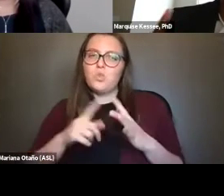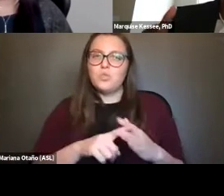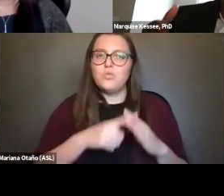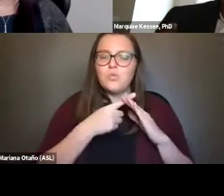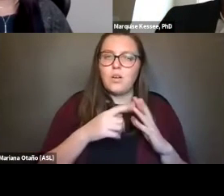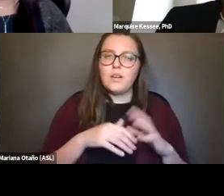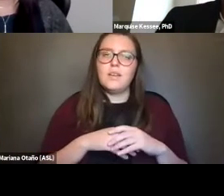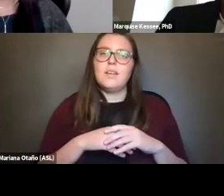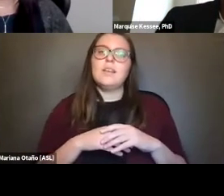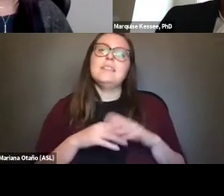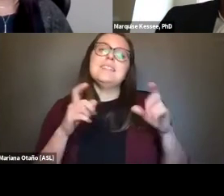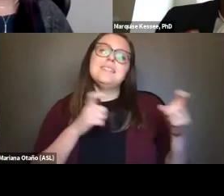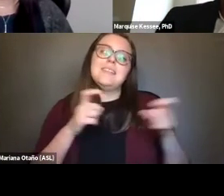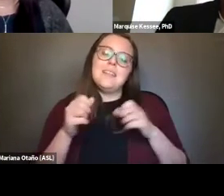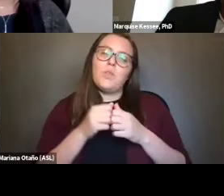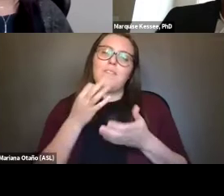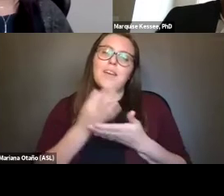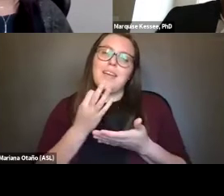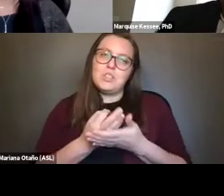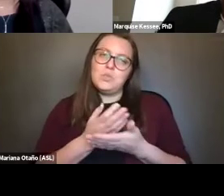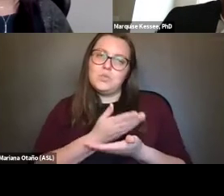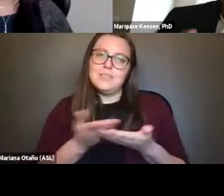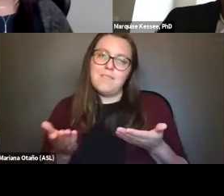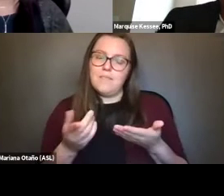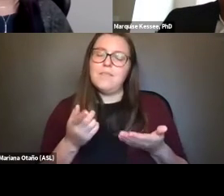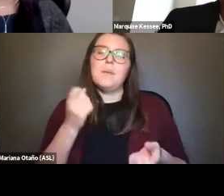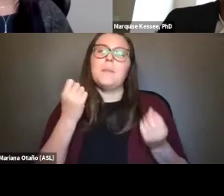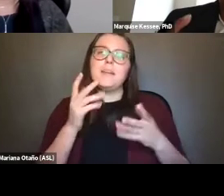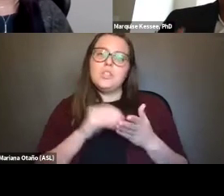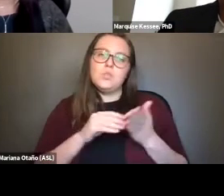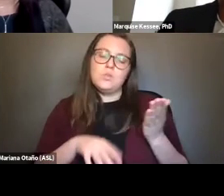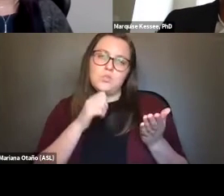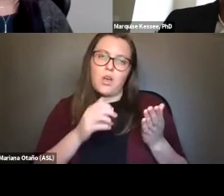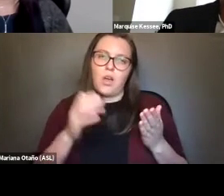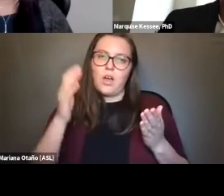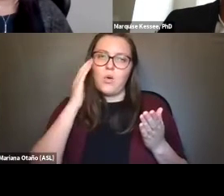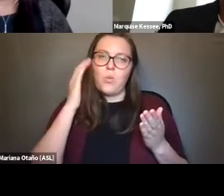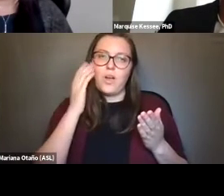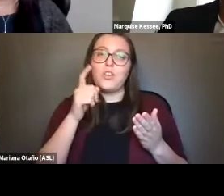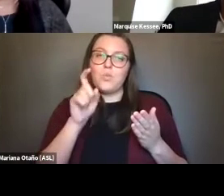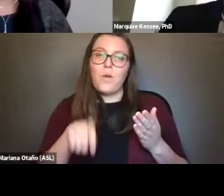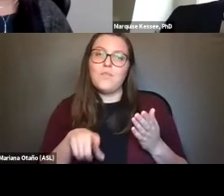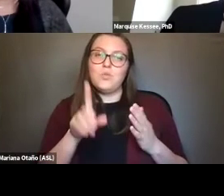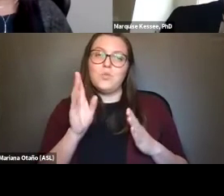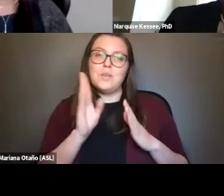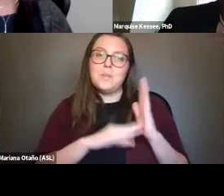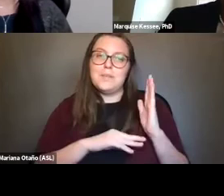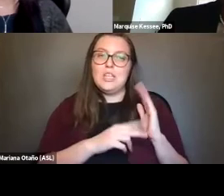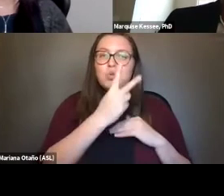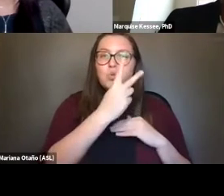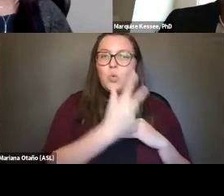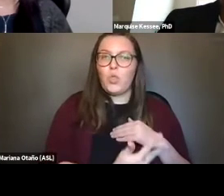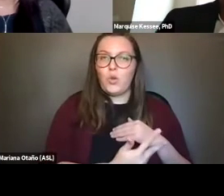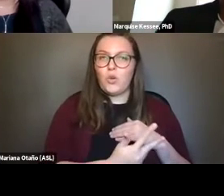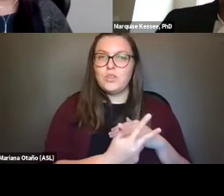financial aspect, a lot of students aren't aware that you do have to complete 2/3 of the classes you begin each